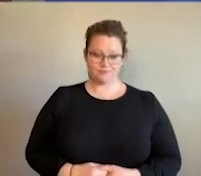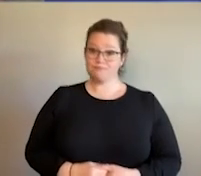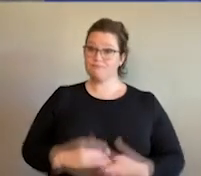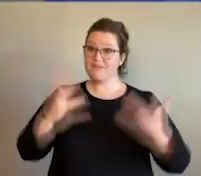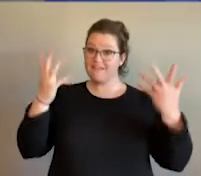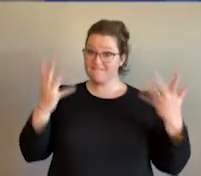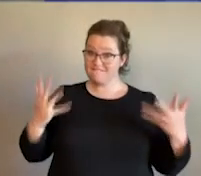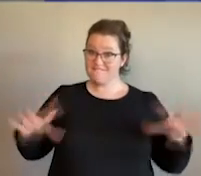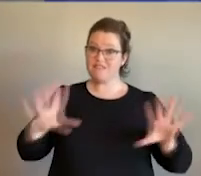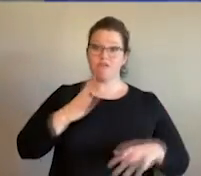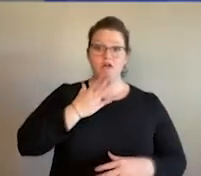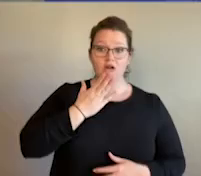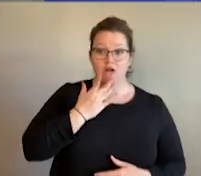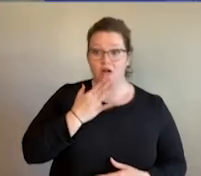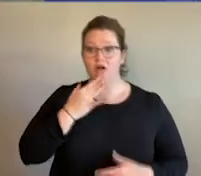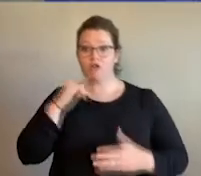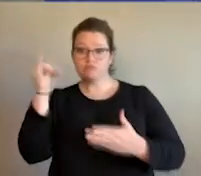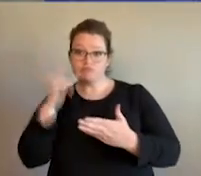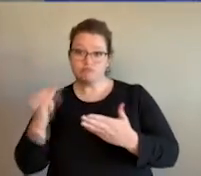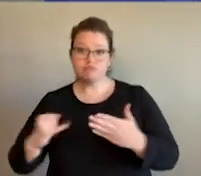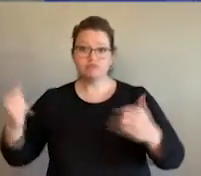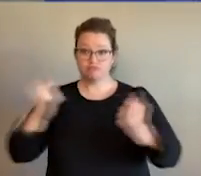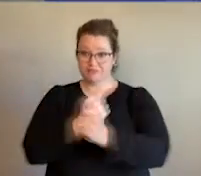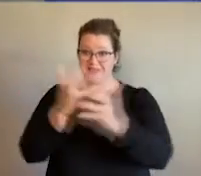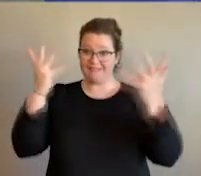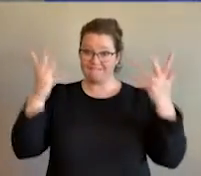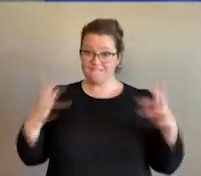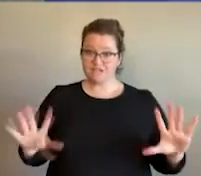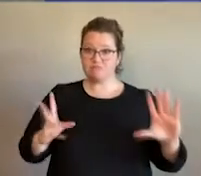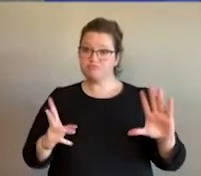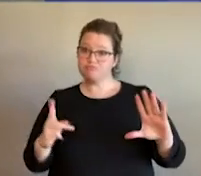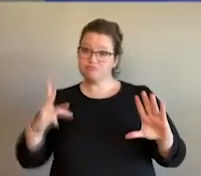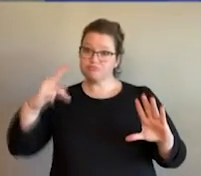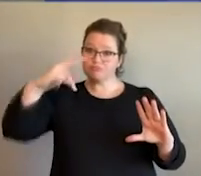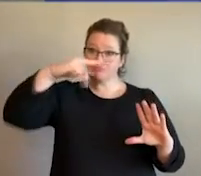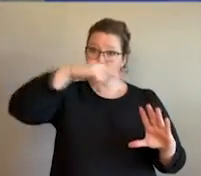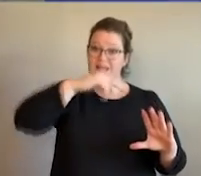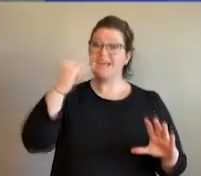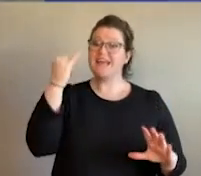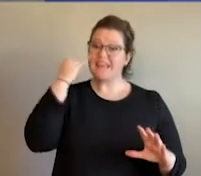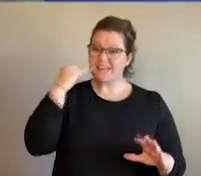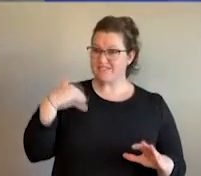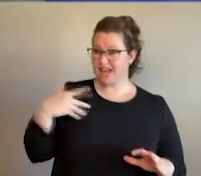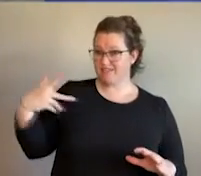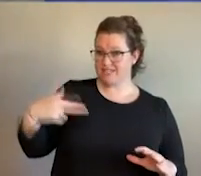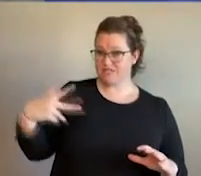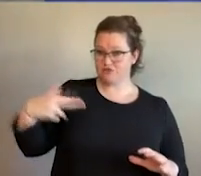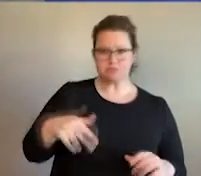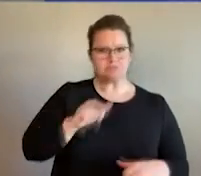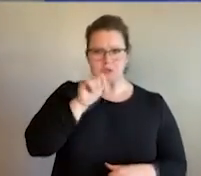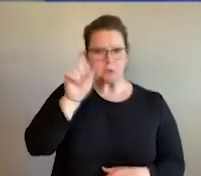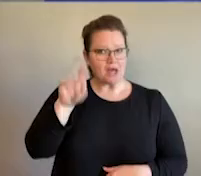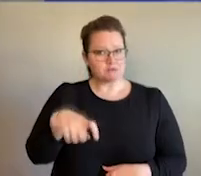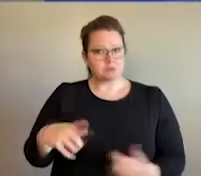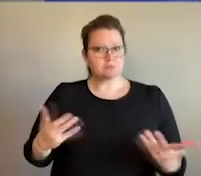Once you are completely finished with your weather wheel, you can cut it out if you have scissors.